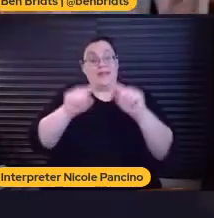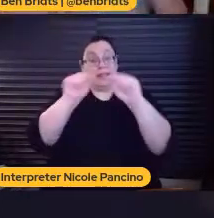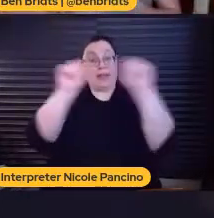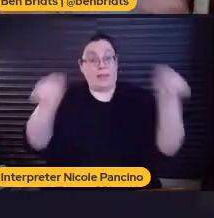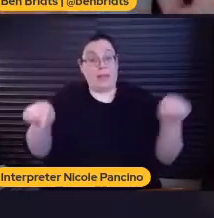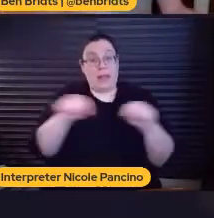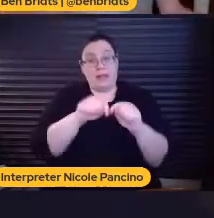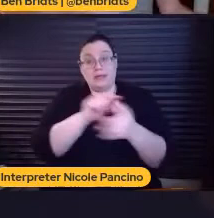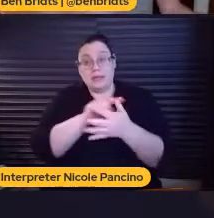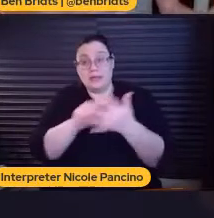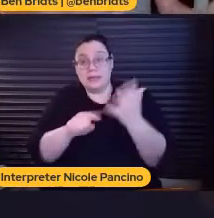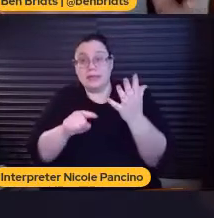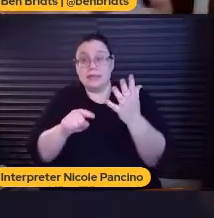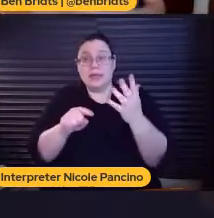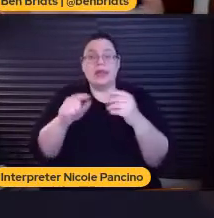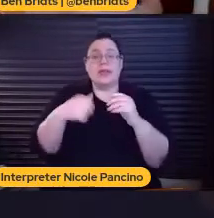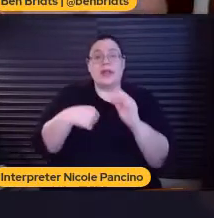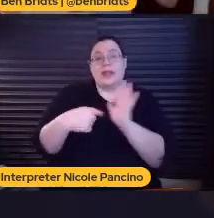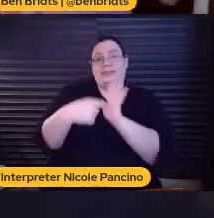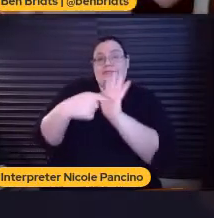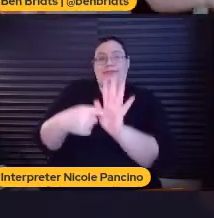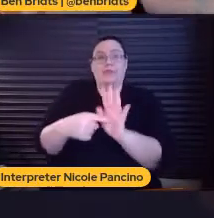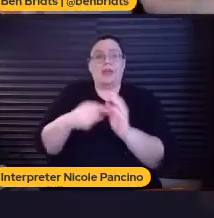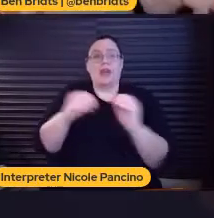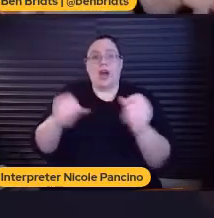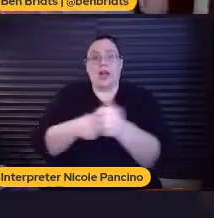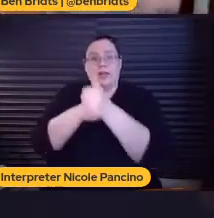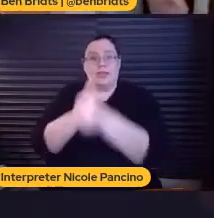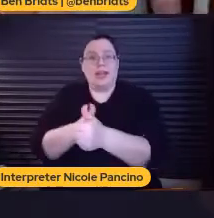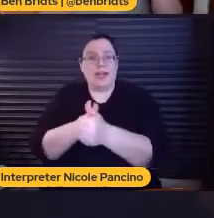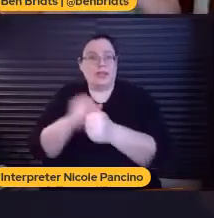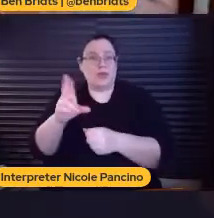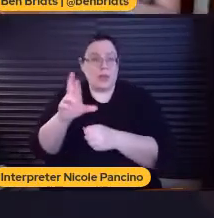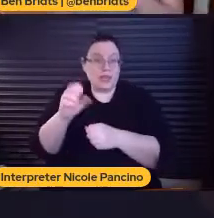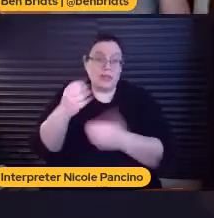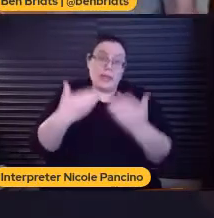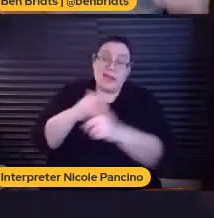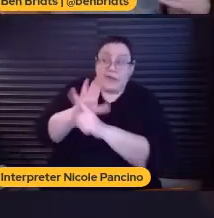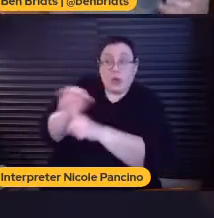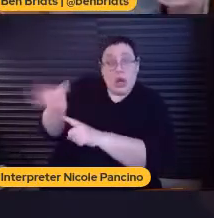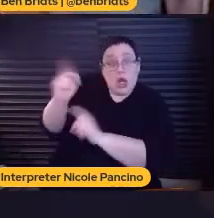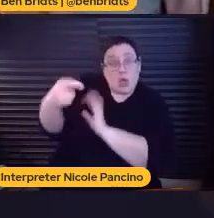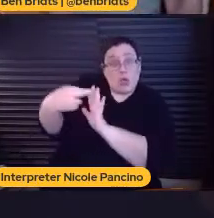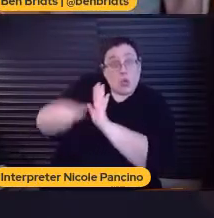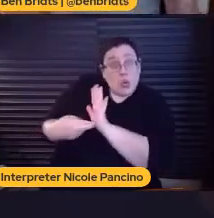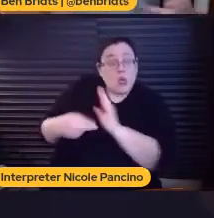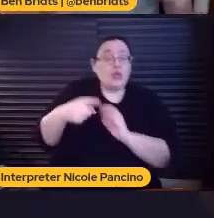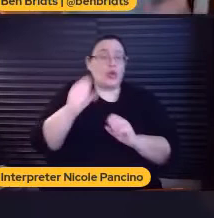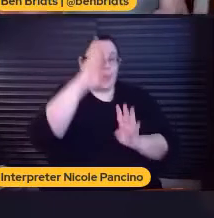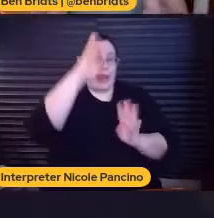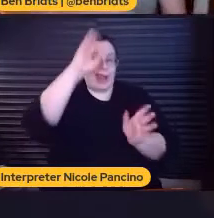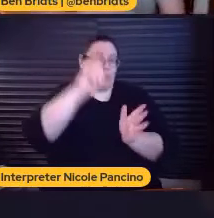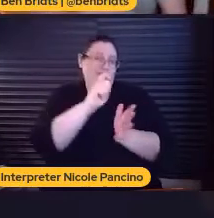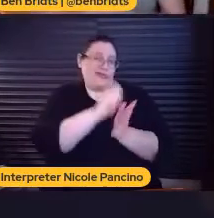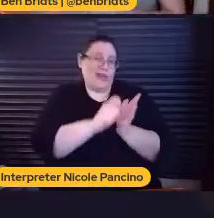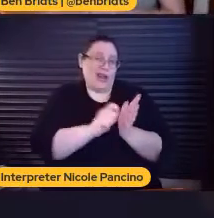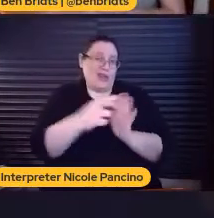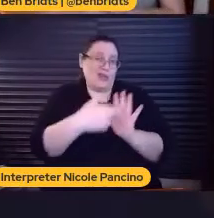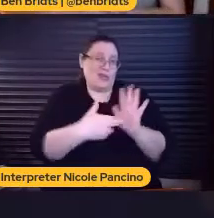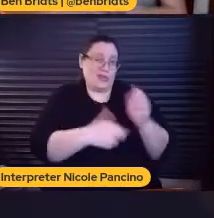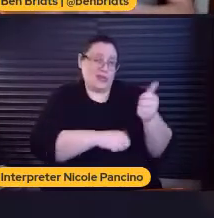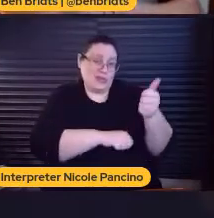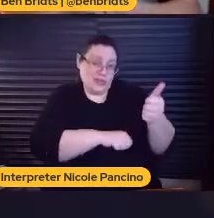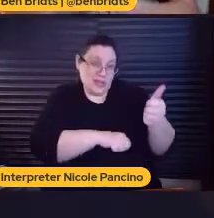And they can flag non-compliant resources. So they can either have their own rules, or you can write your rules yourself, and